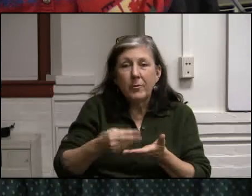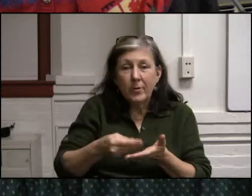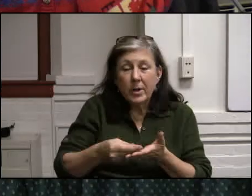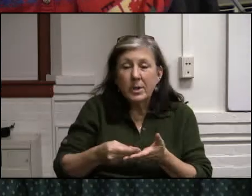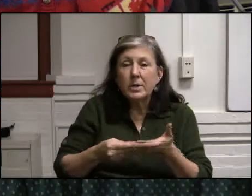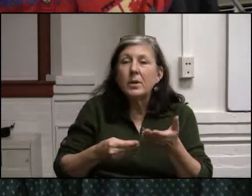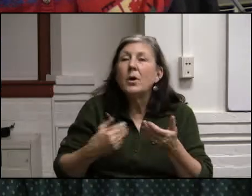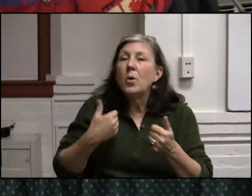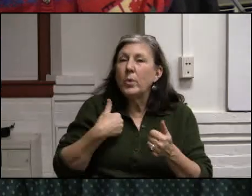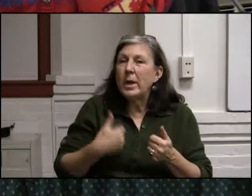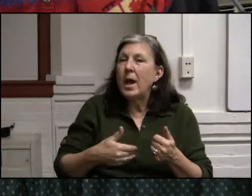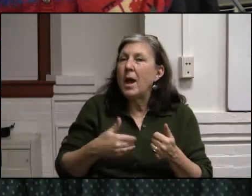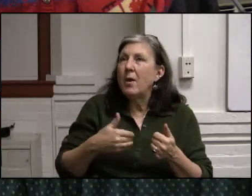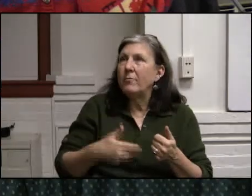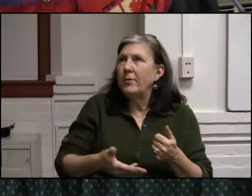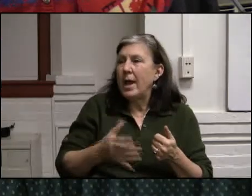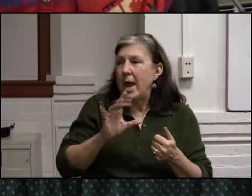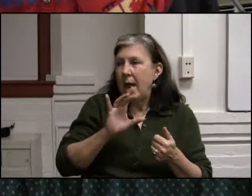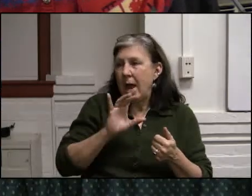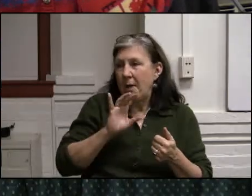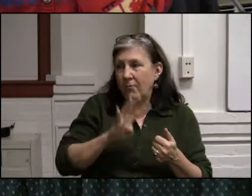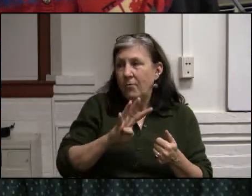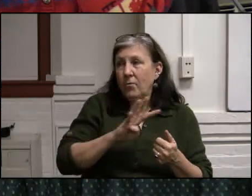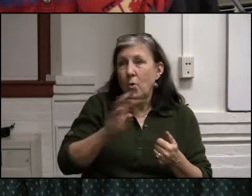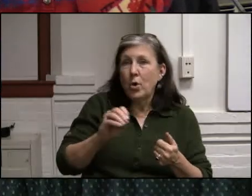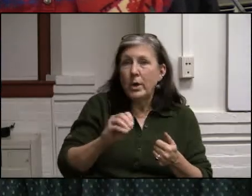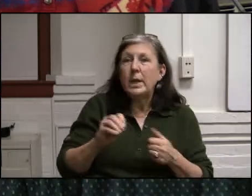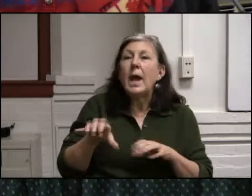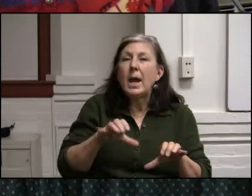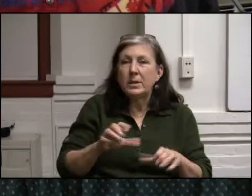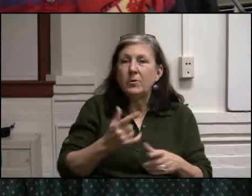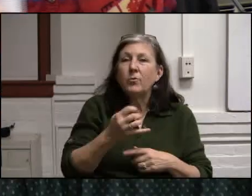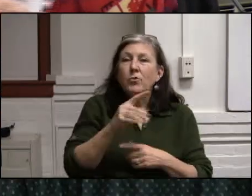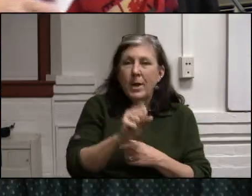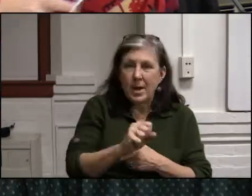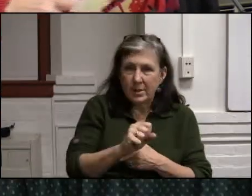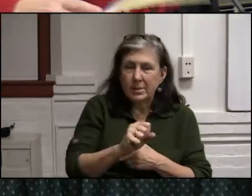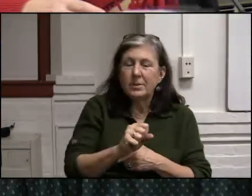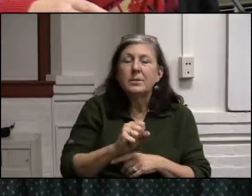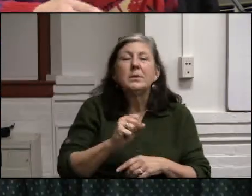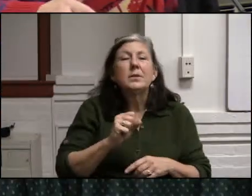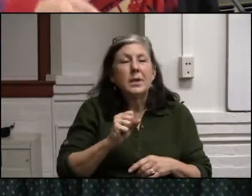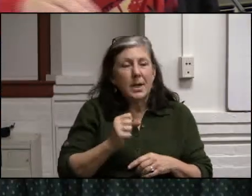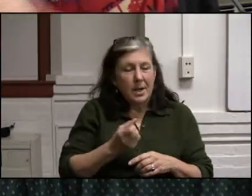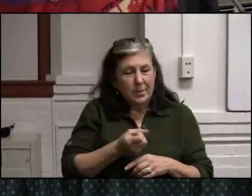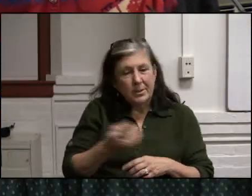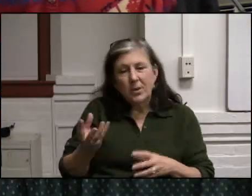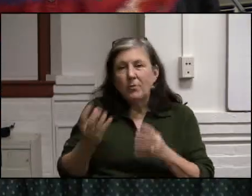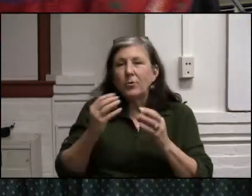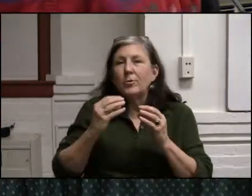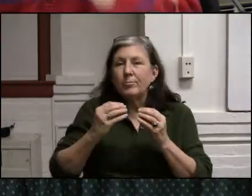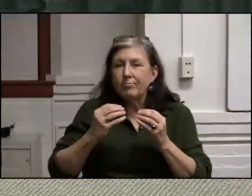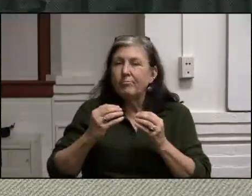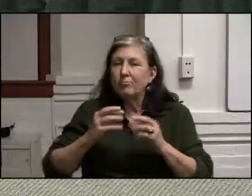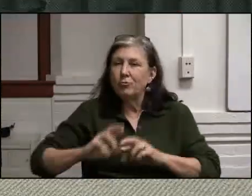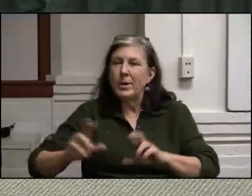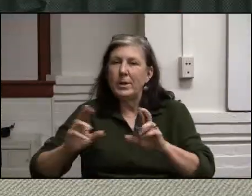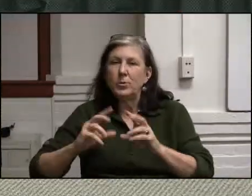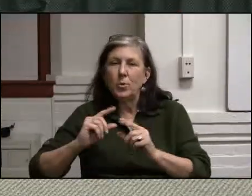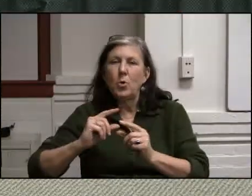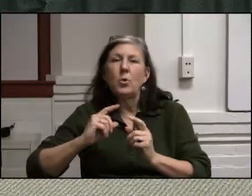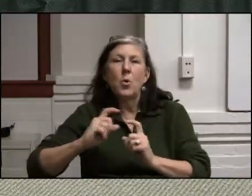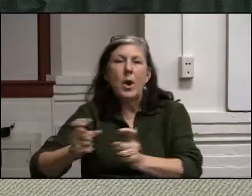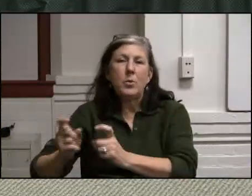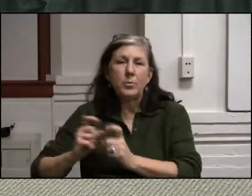town is implementing and 5 grants that you have authorized us to apply for. We're still in the application process. Have any questions?